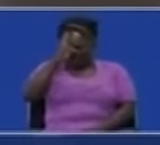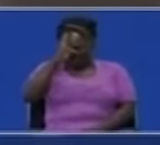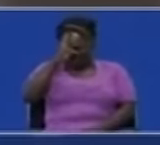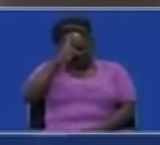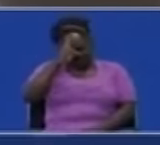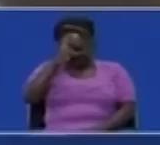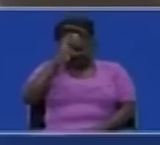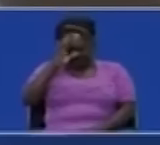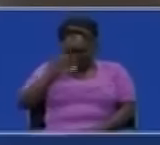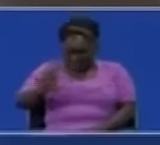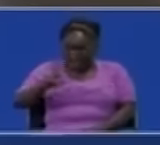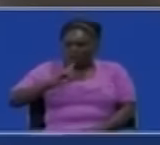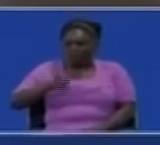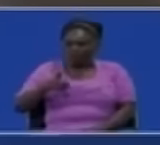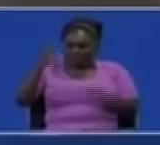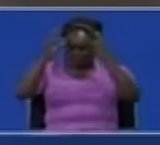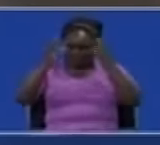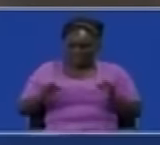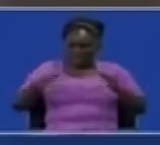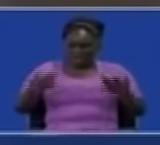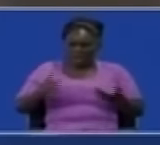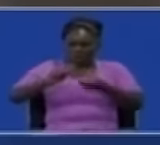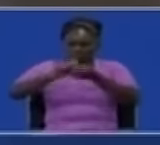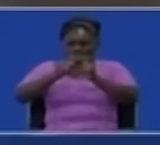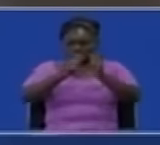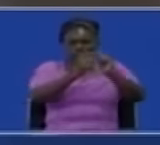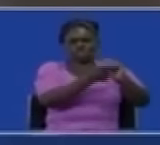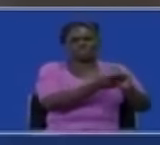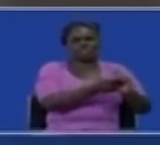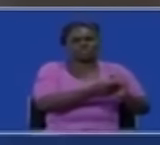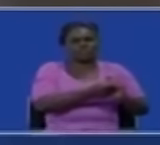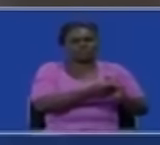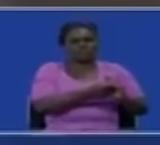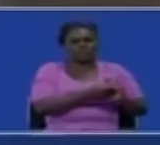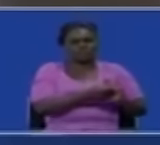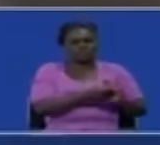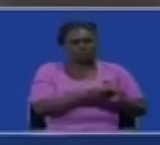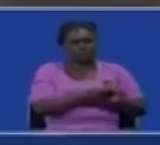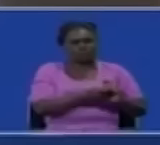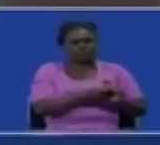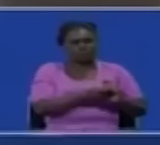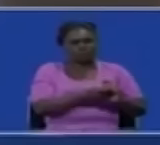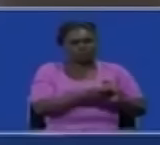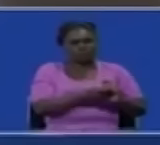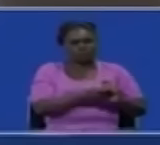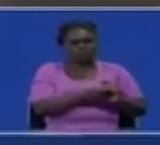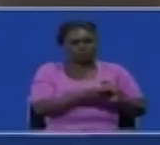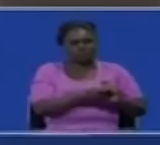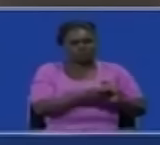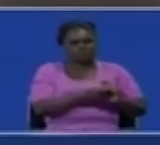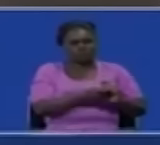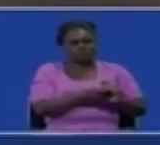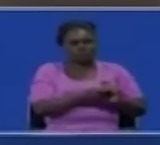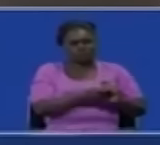to the various commands to make decisions as they deem fit in response to